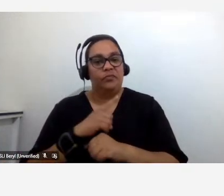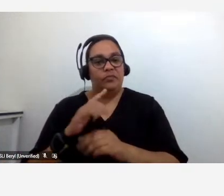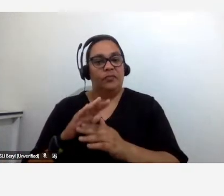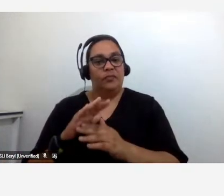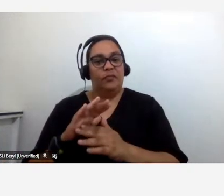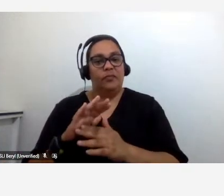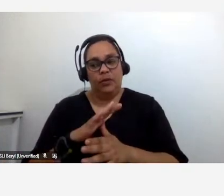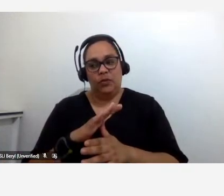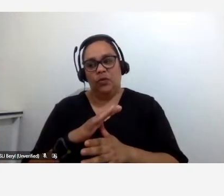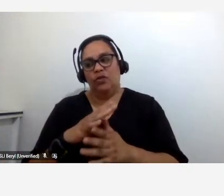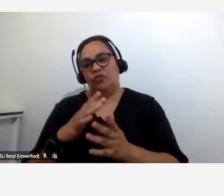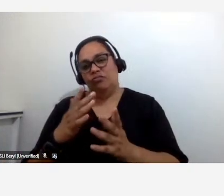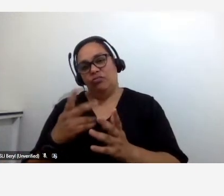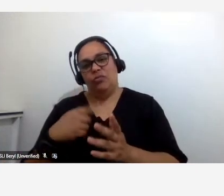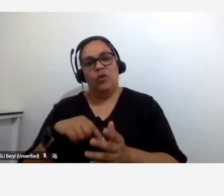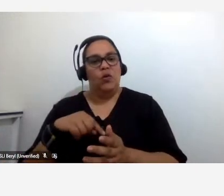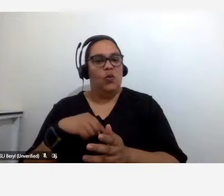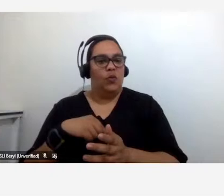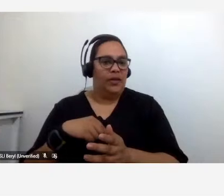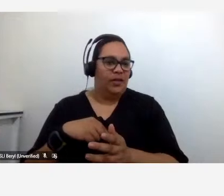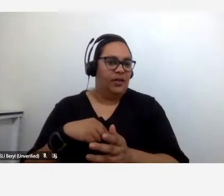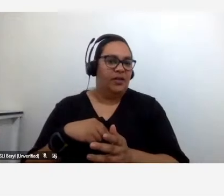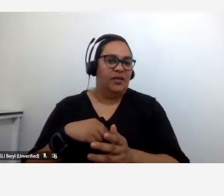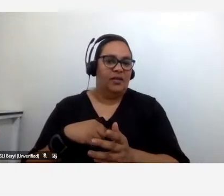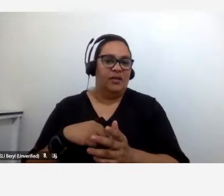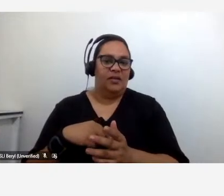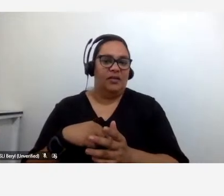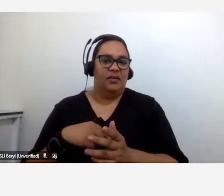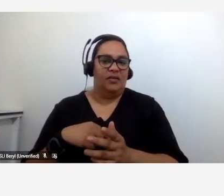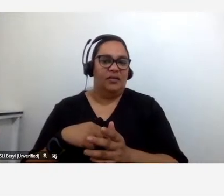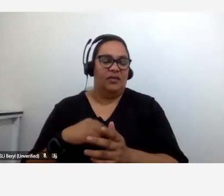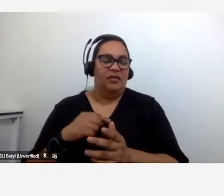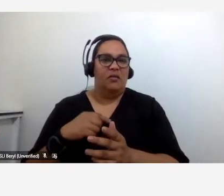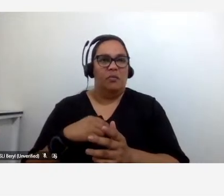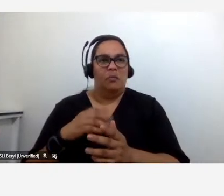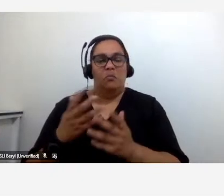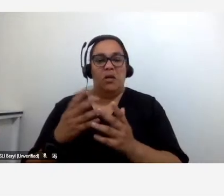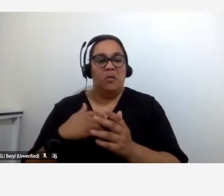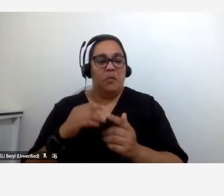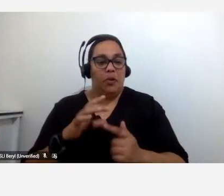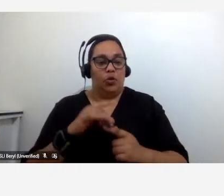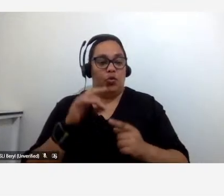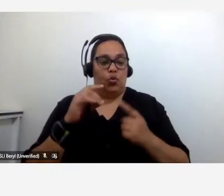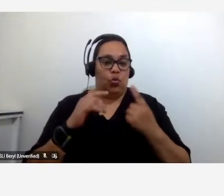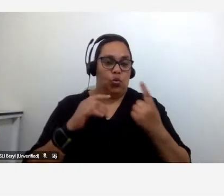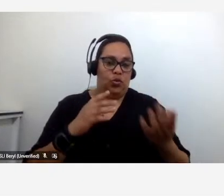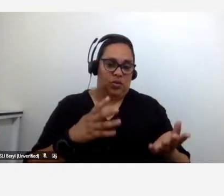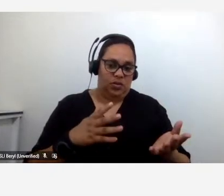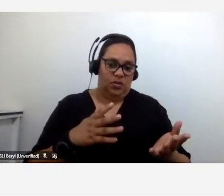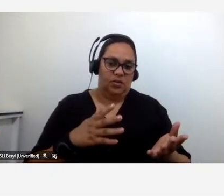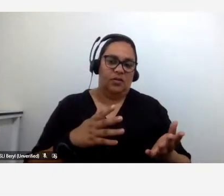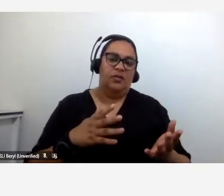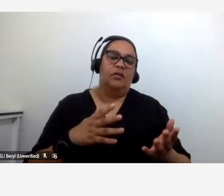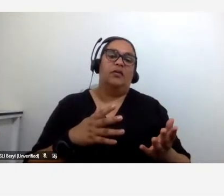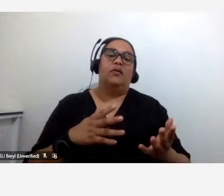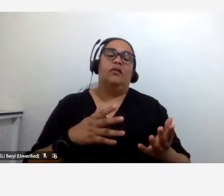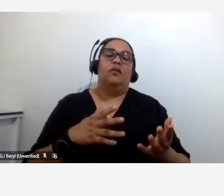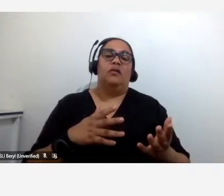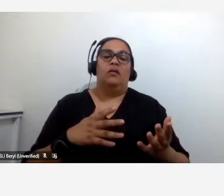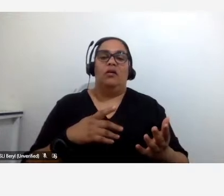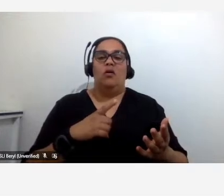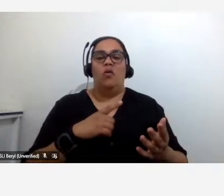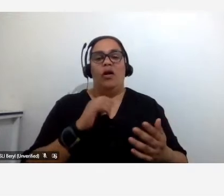because we may accuse you of